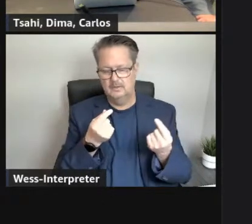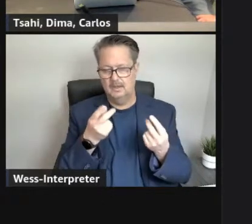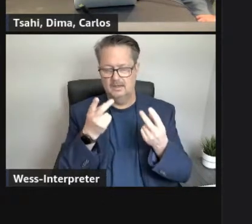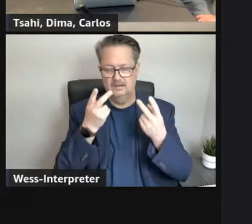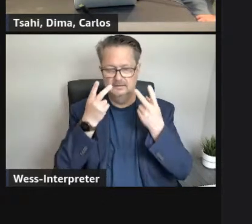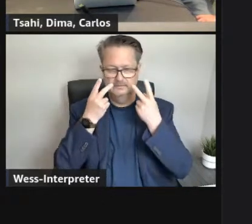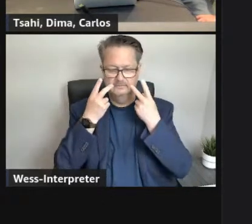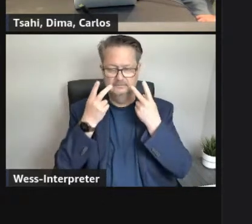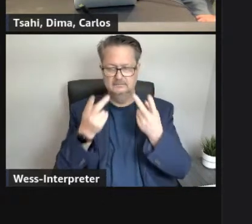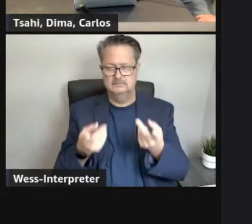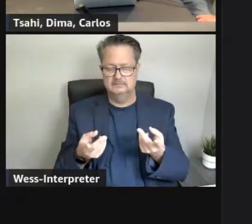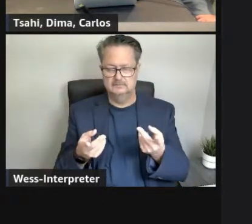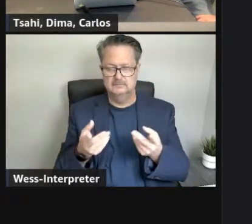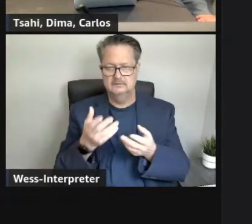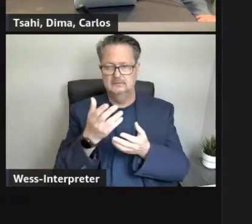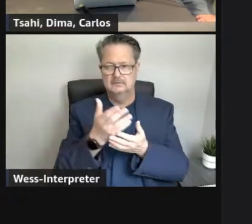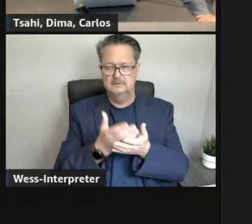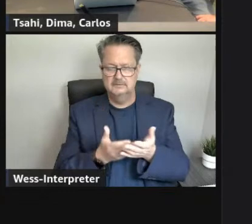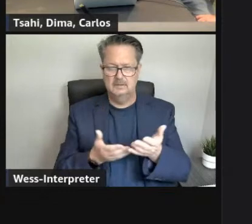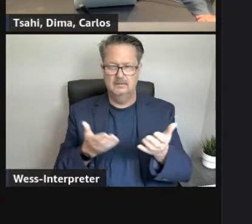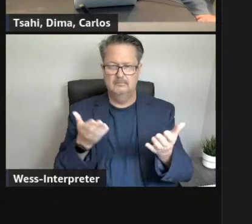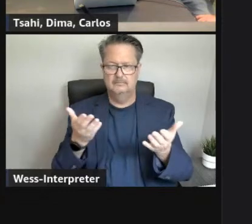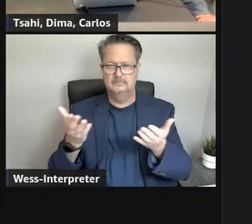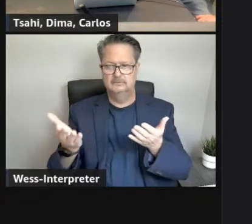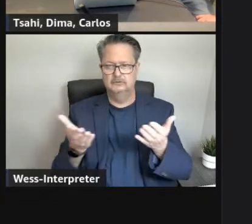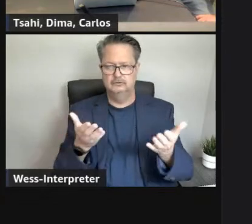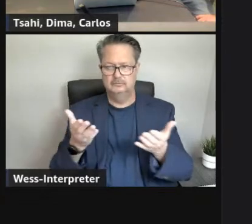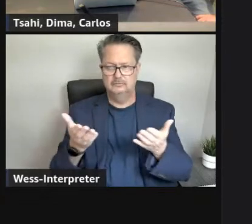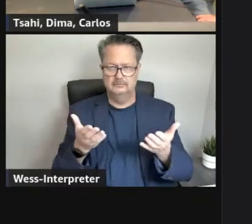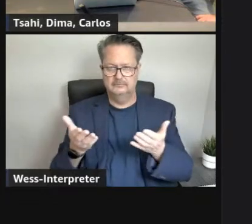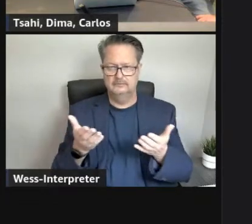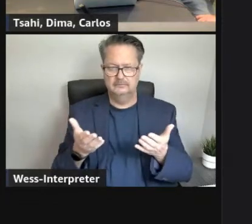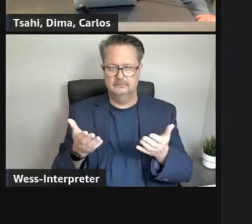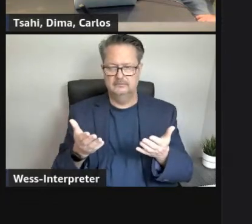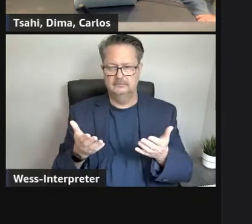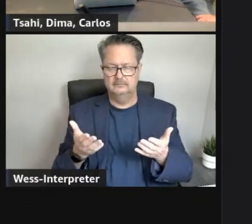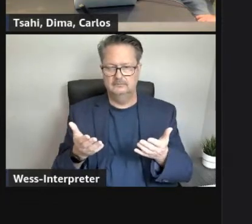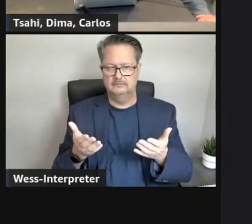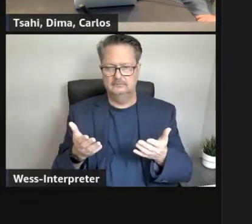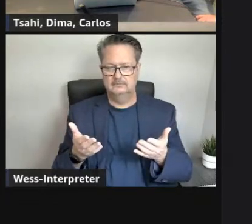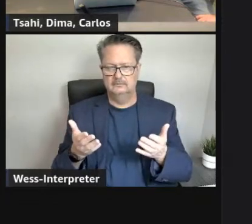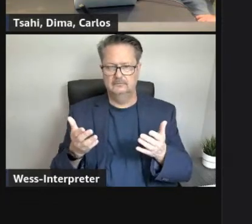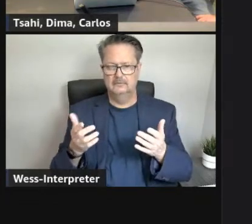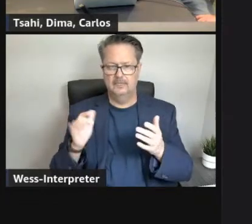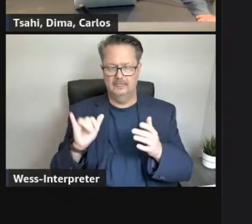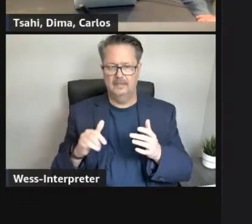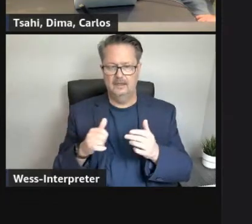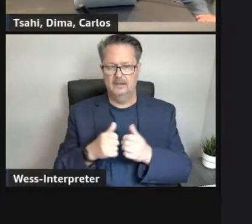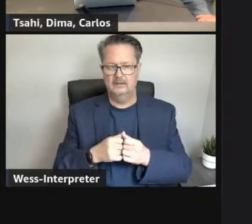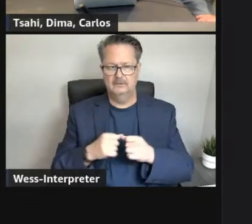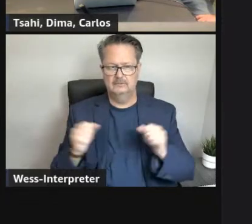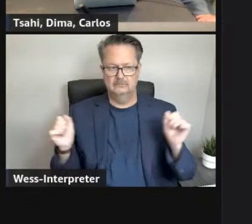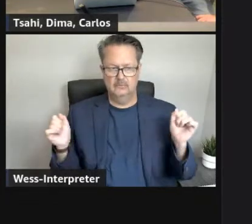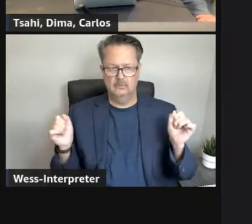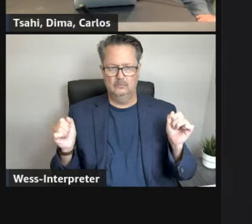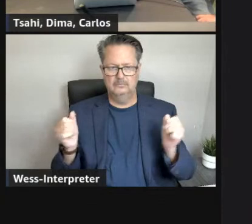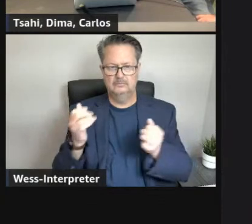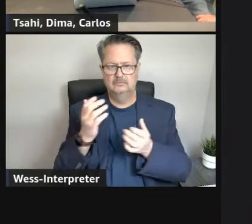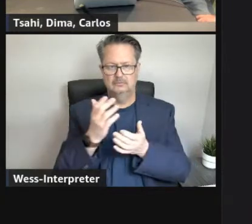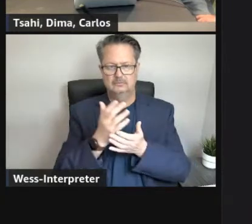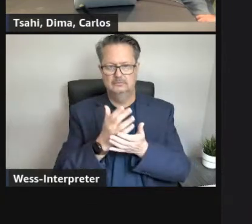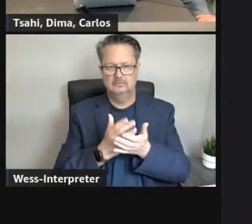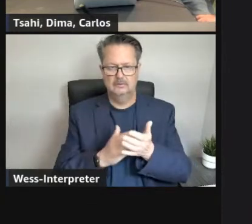is some service that the Argo CD server exposes a load balancer here under